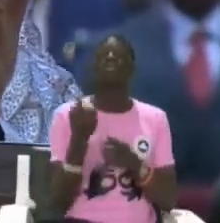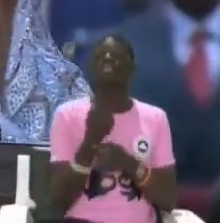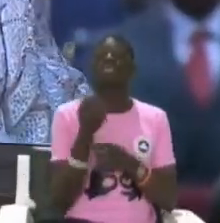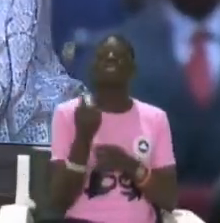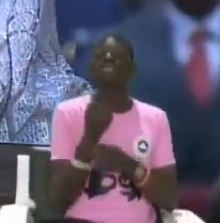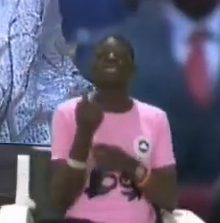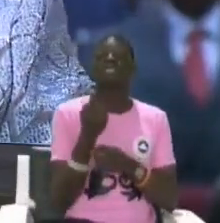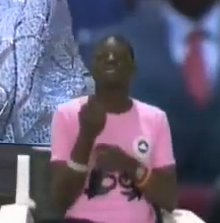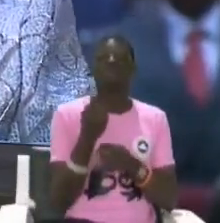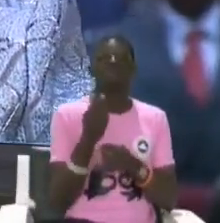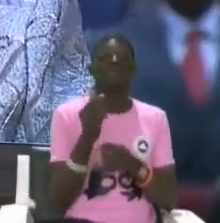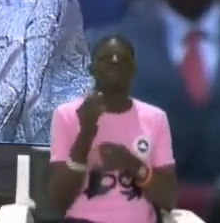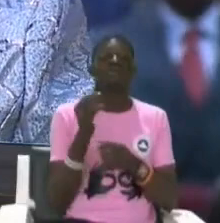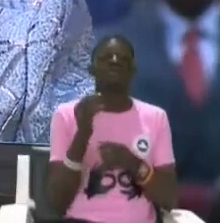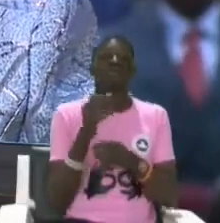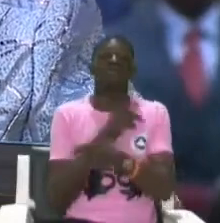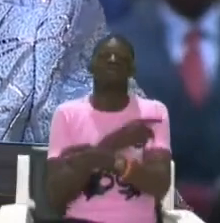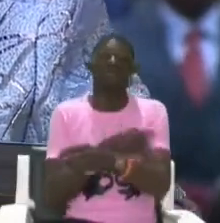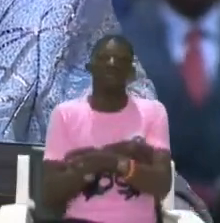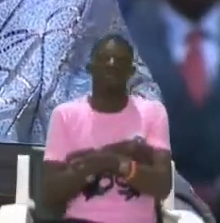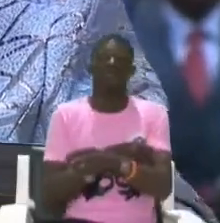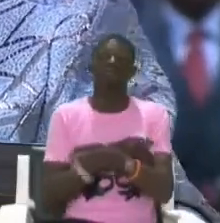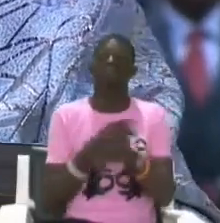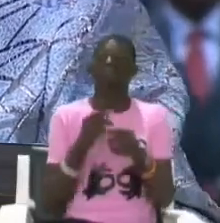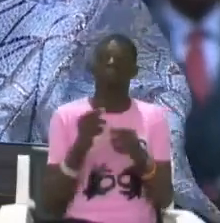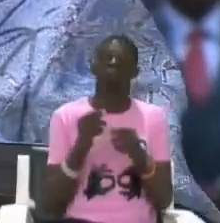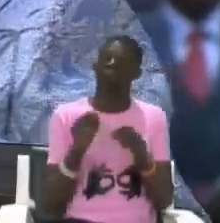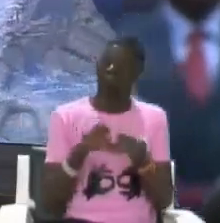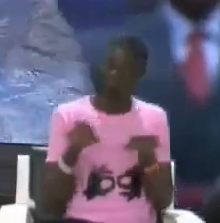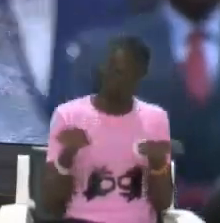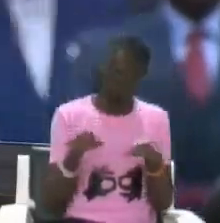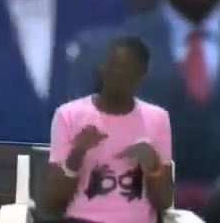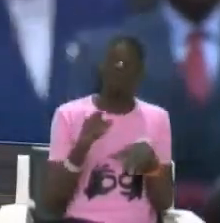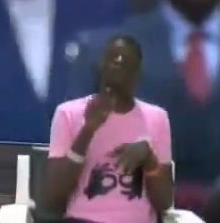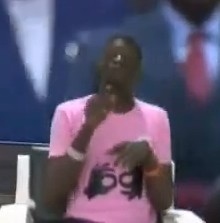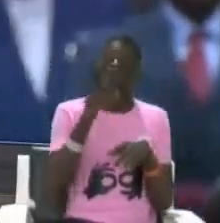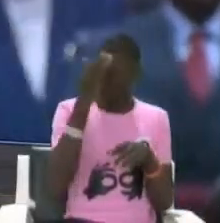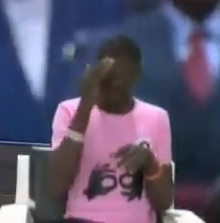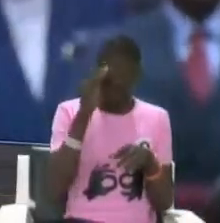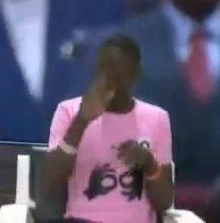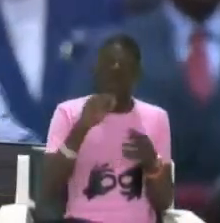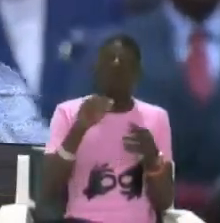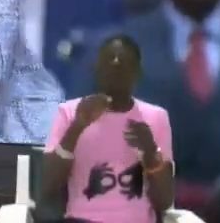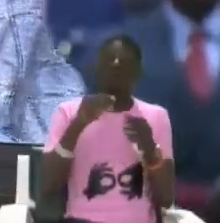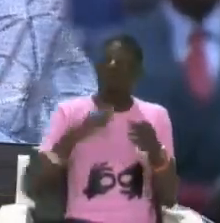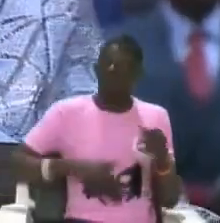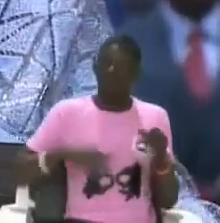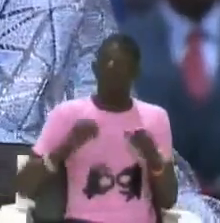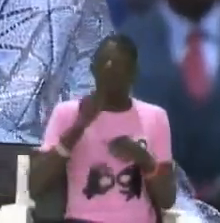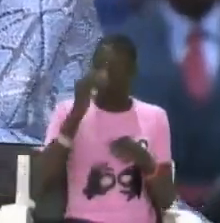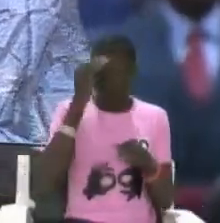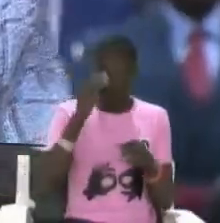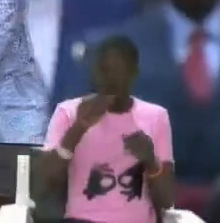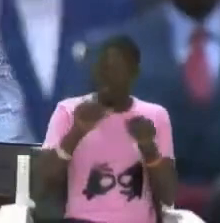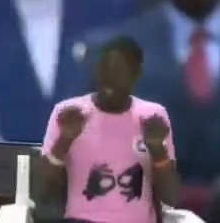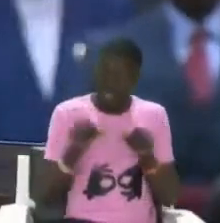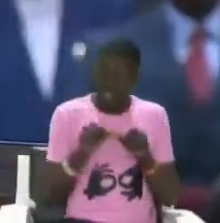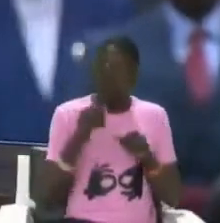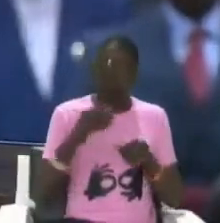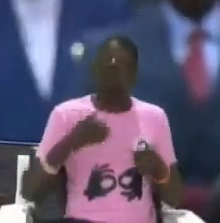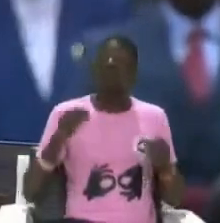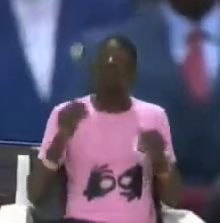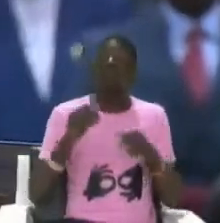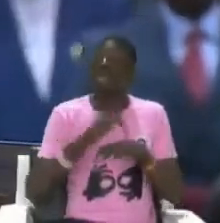a fruit of the womb that a man can be barren. Tell God, you know your own area of barrenness. Tell him, Baba, I have come